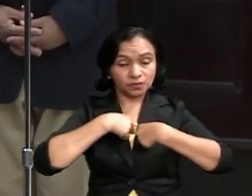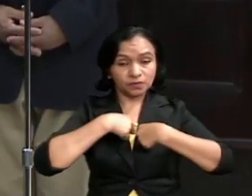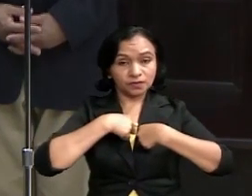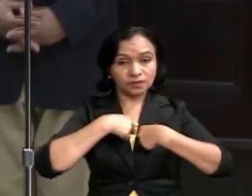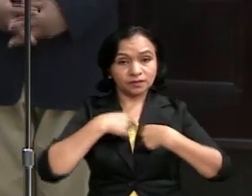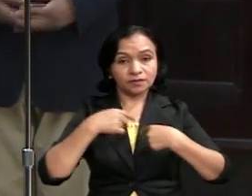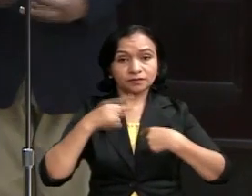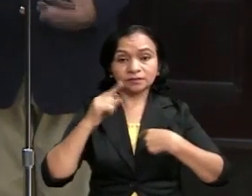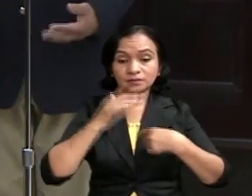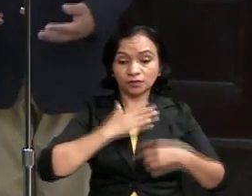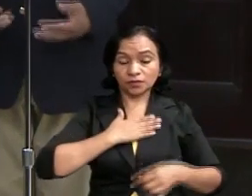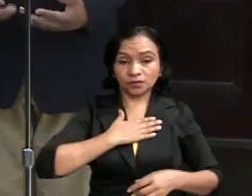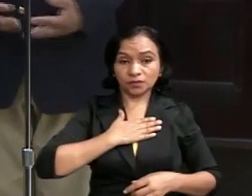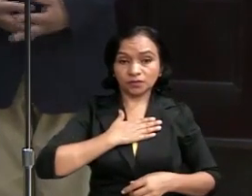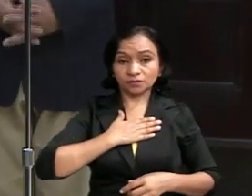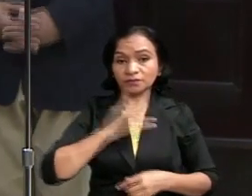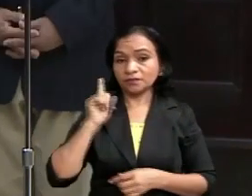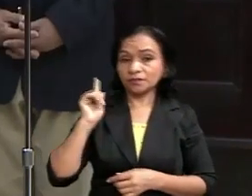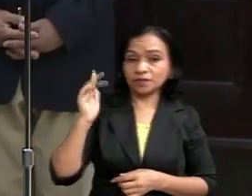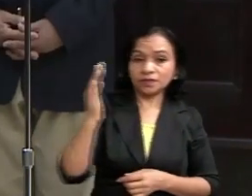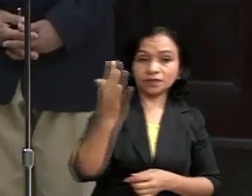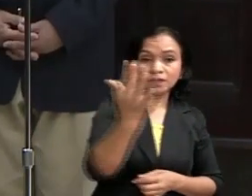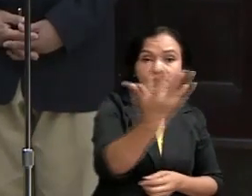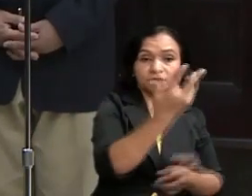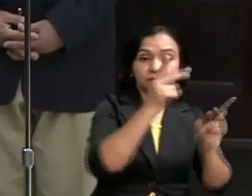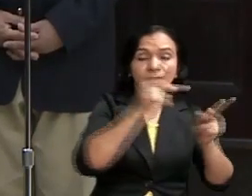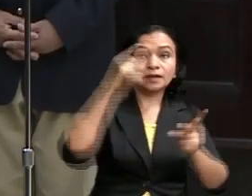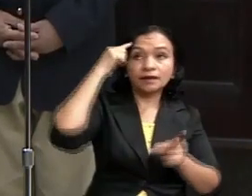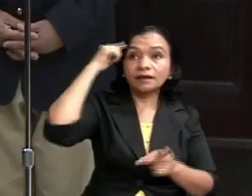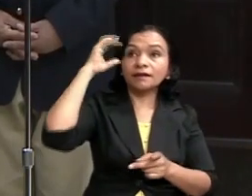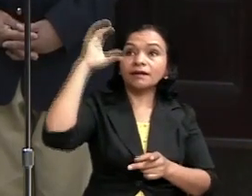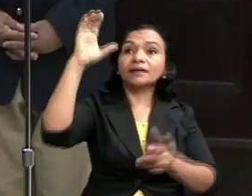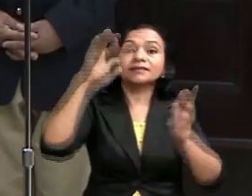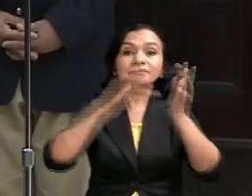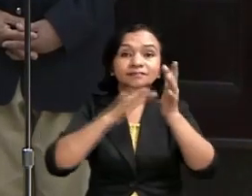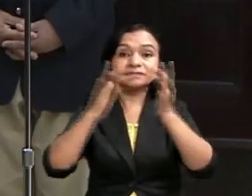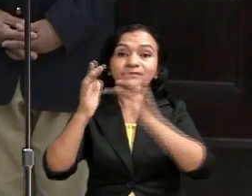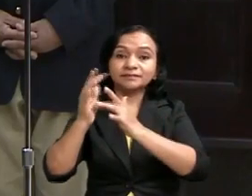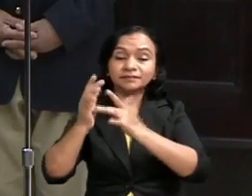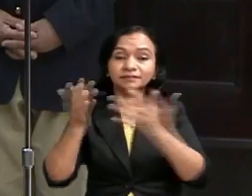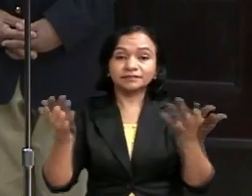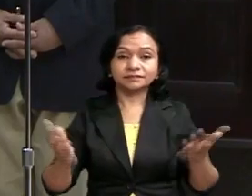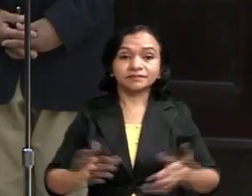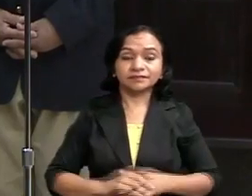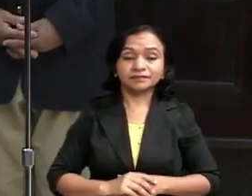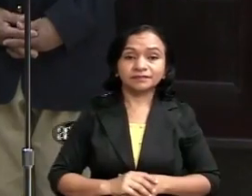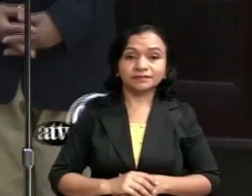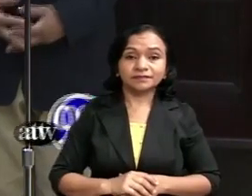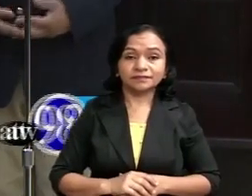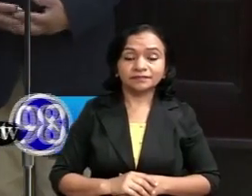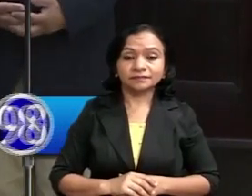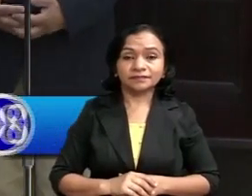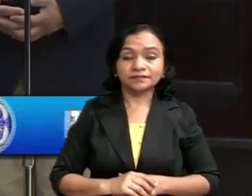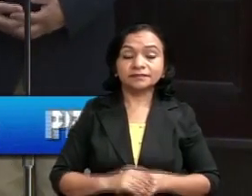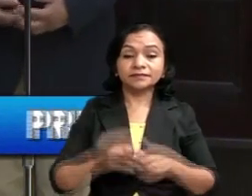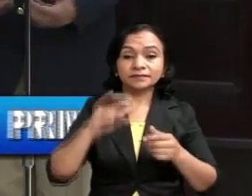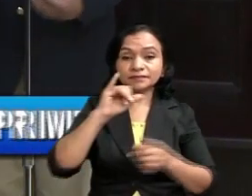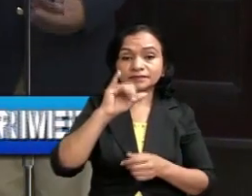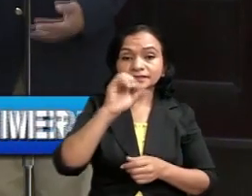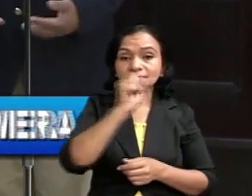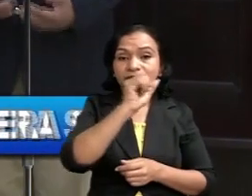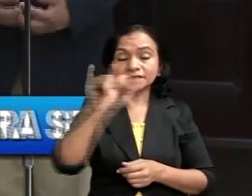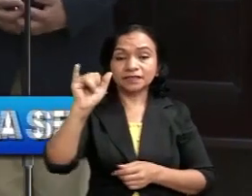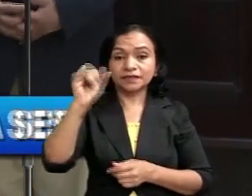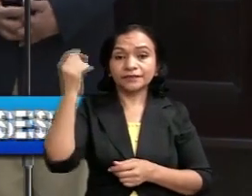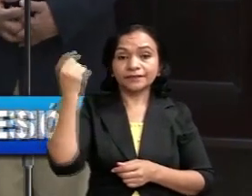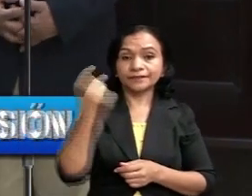will believe. Y por todos aquellos que creen en él. Isaiah said, "Come, let us reason together." El profeta Isaías dice,